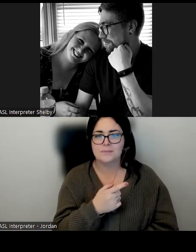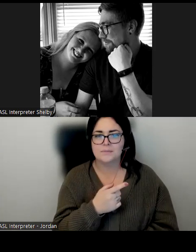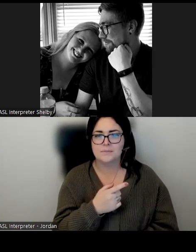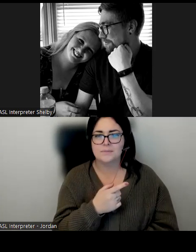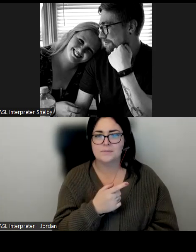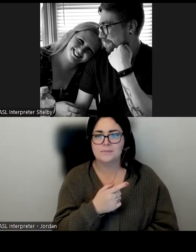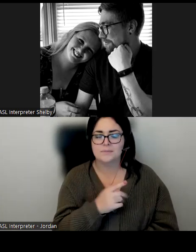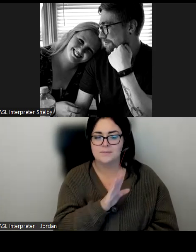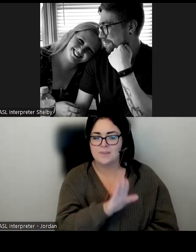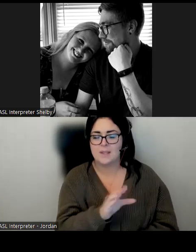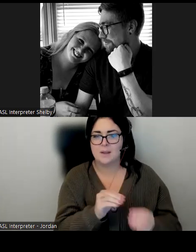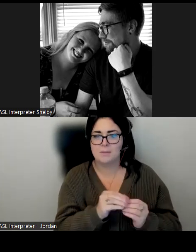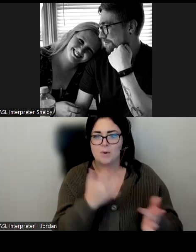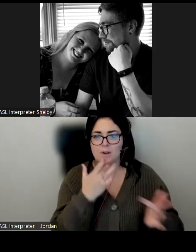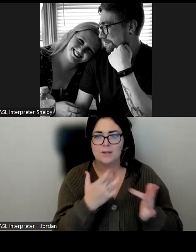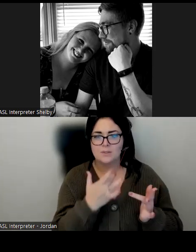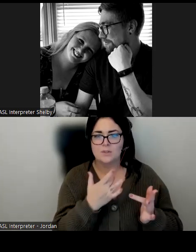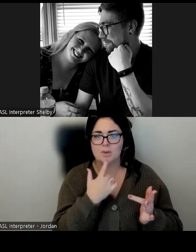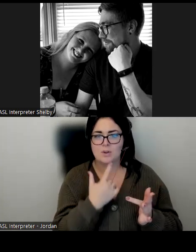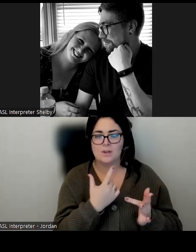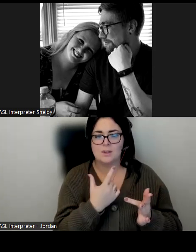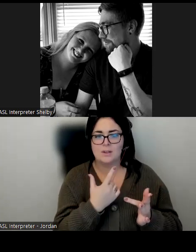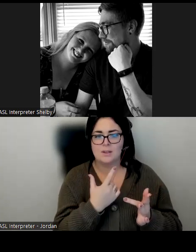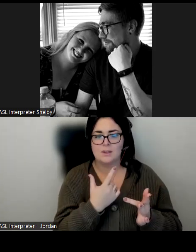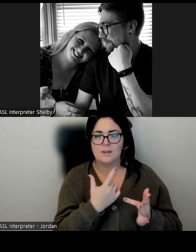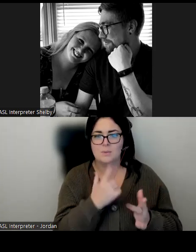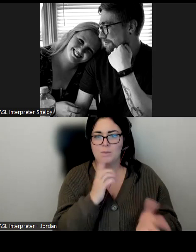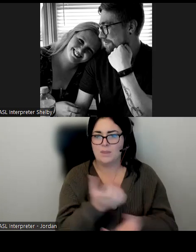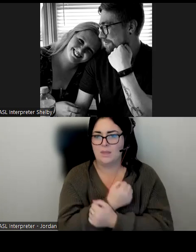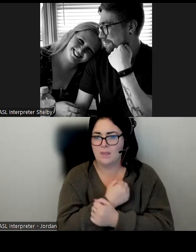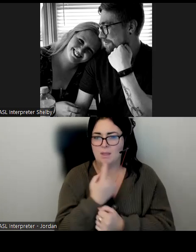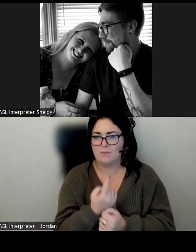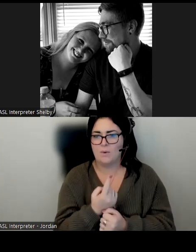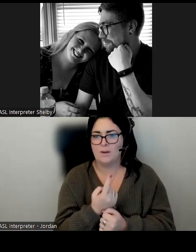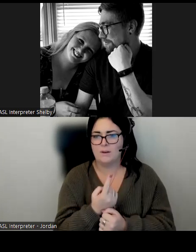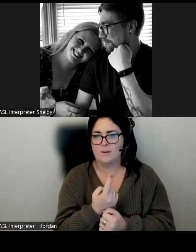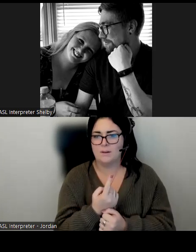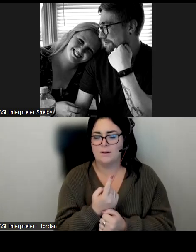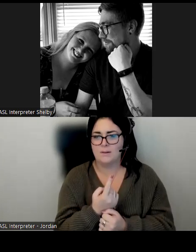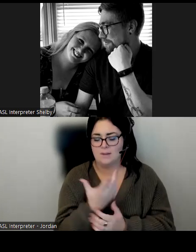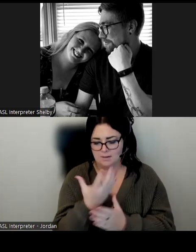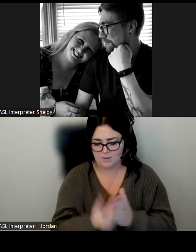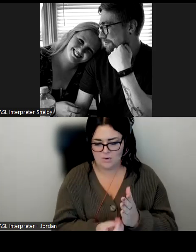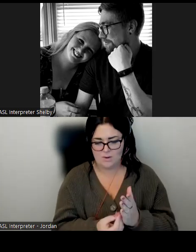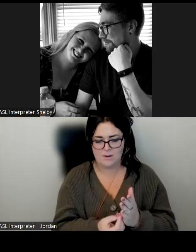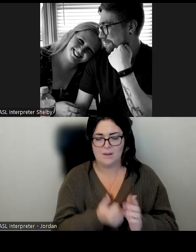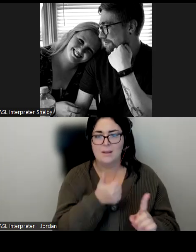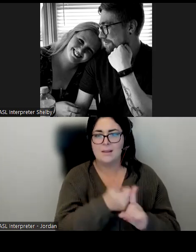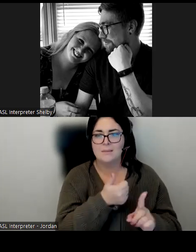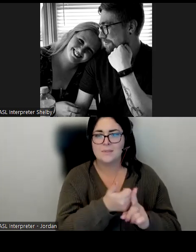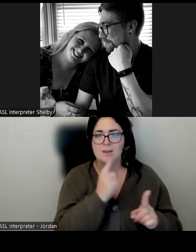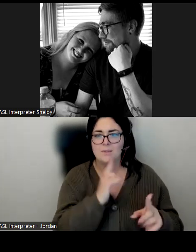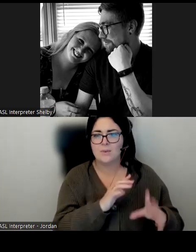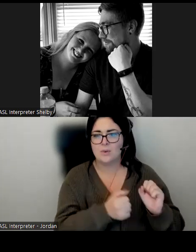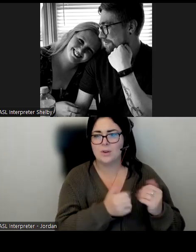more concerned with the loved one that's left behind, and they can't move forward in their grief because they're